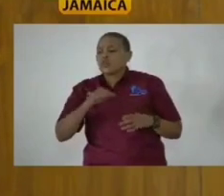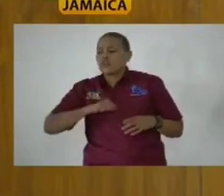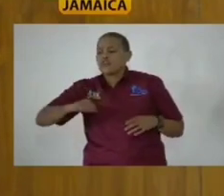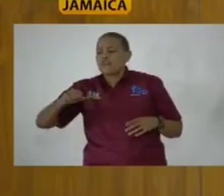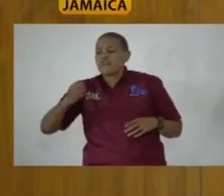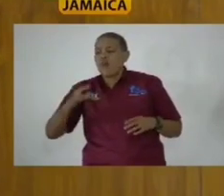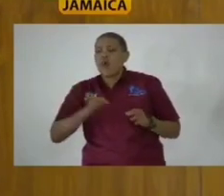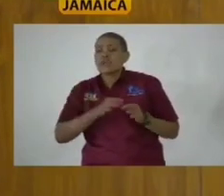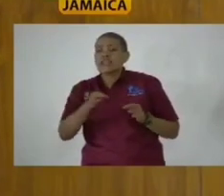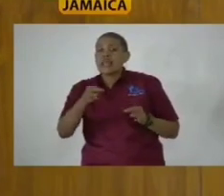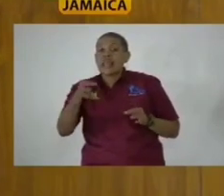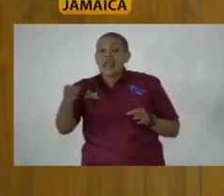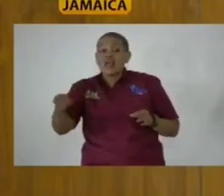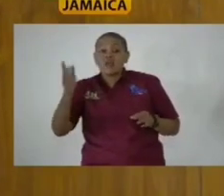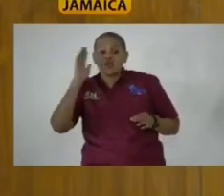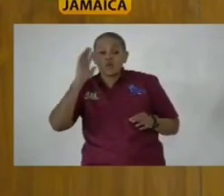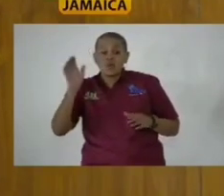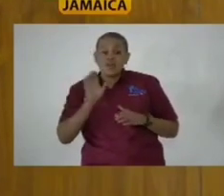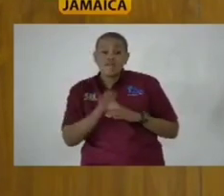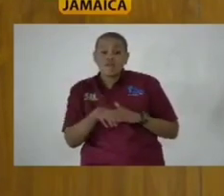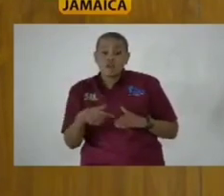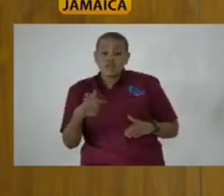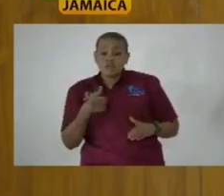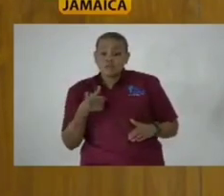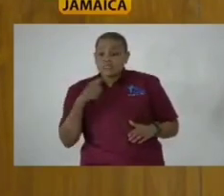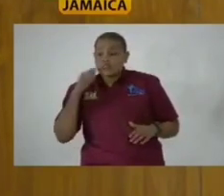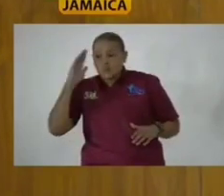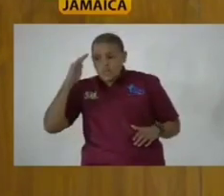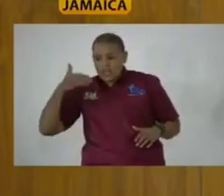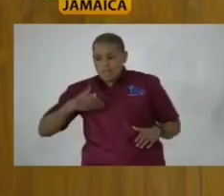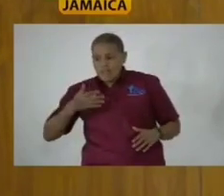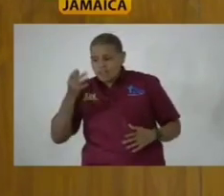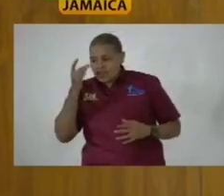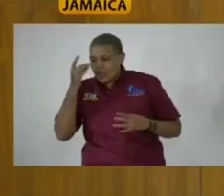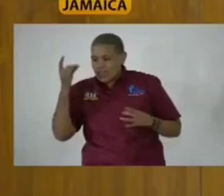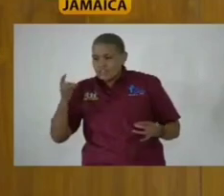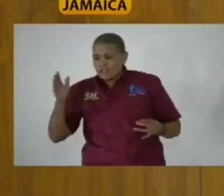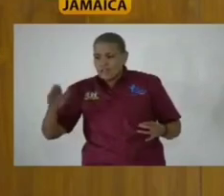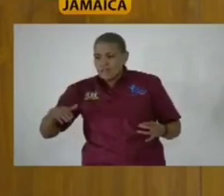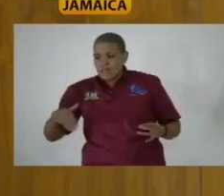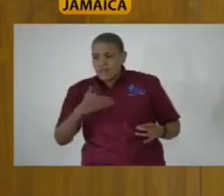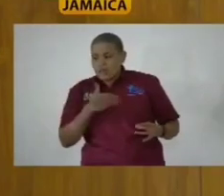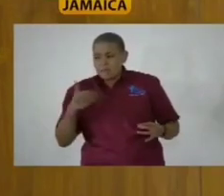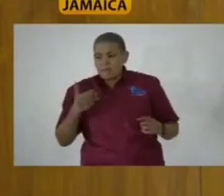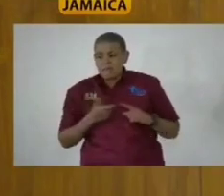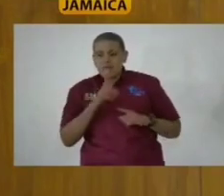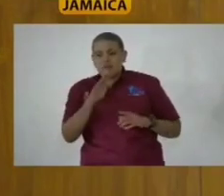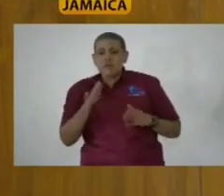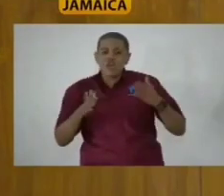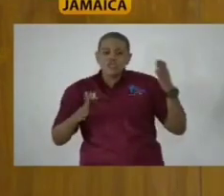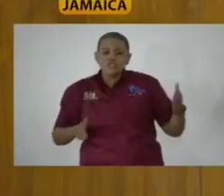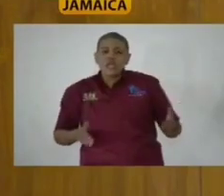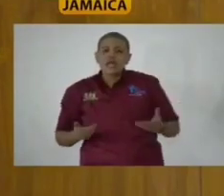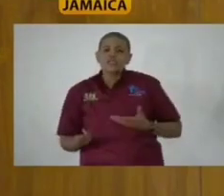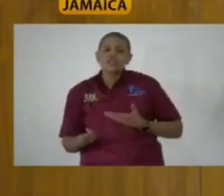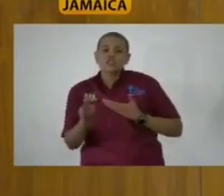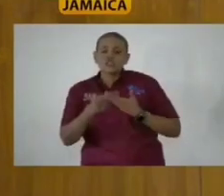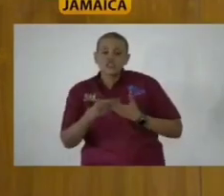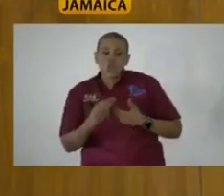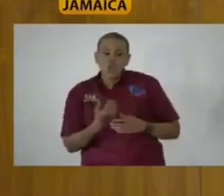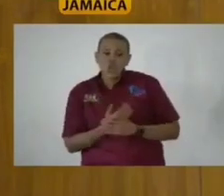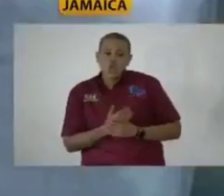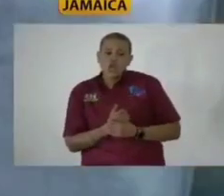or delay, you will force me to invite interested parliamentarians from your side to come on board.